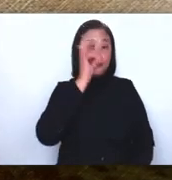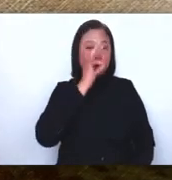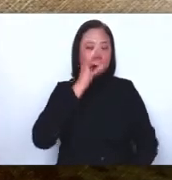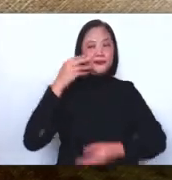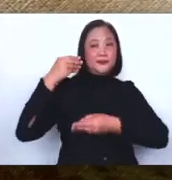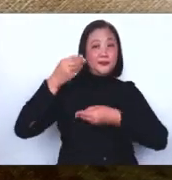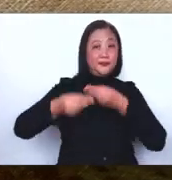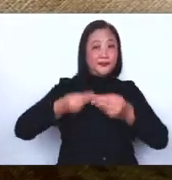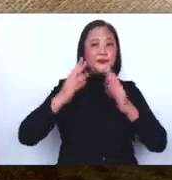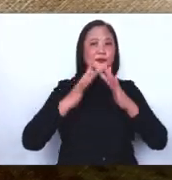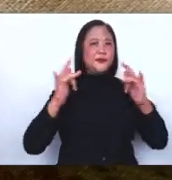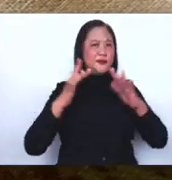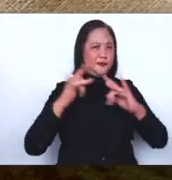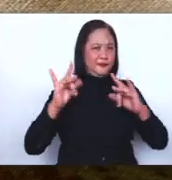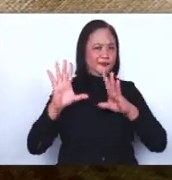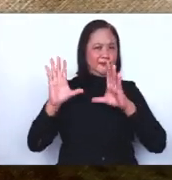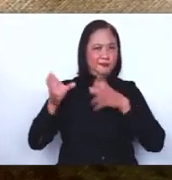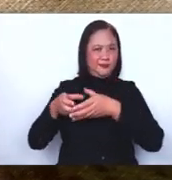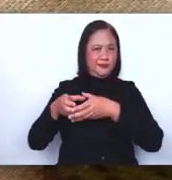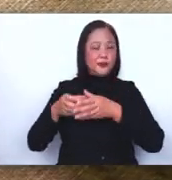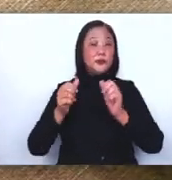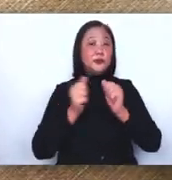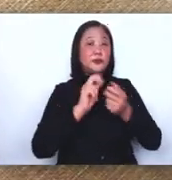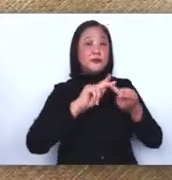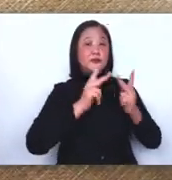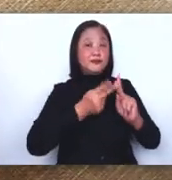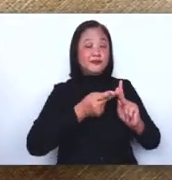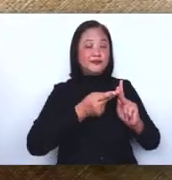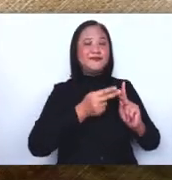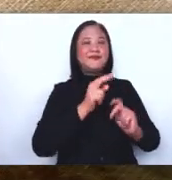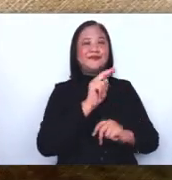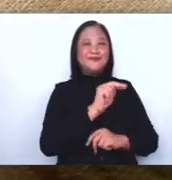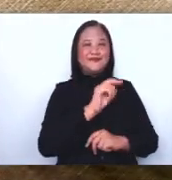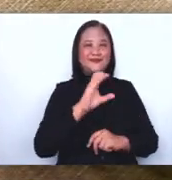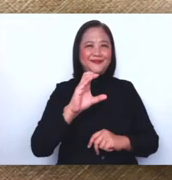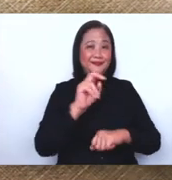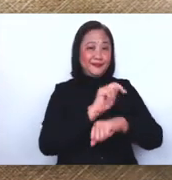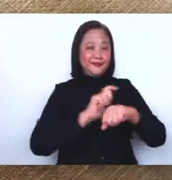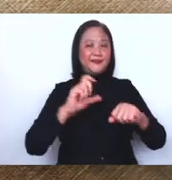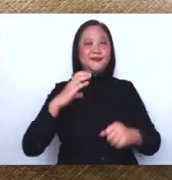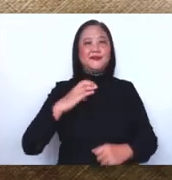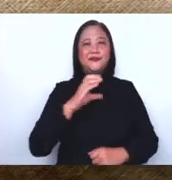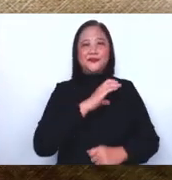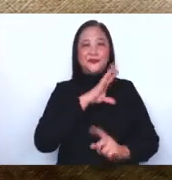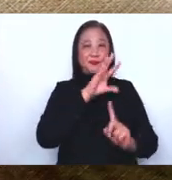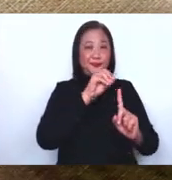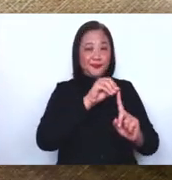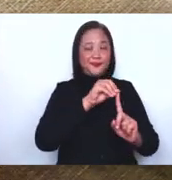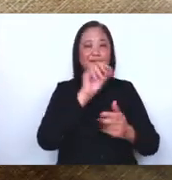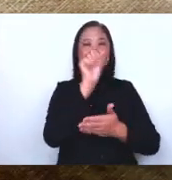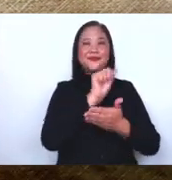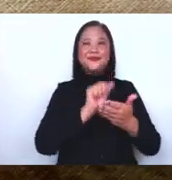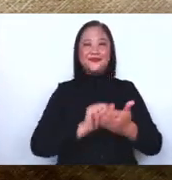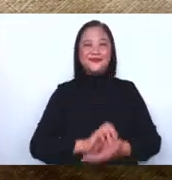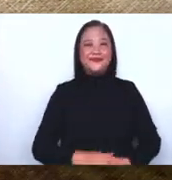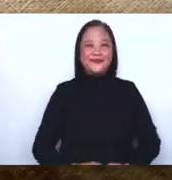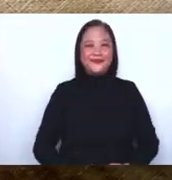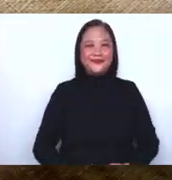The Filipino Heritage Festival Incorporated, in partnership with the National Commission for Culture and the Arts,